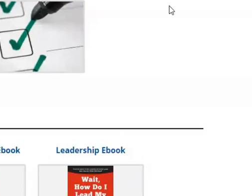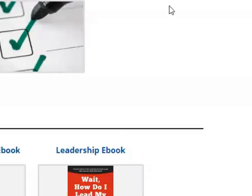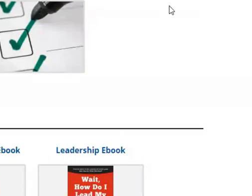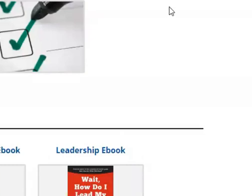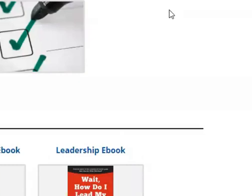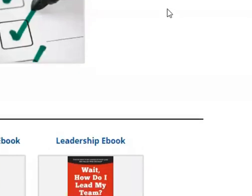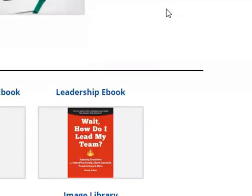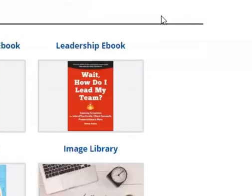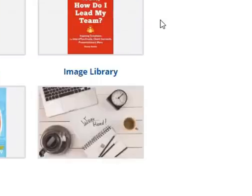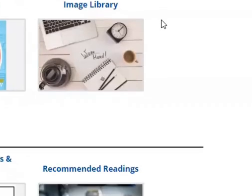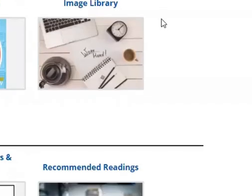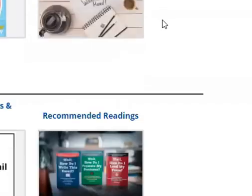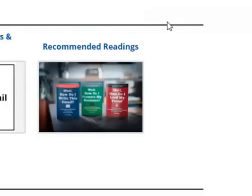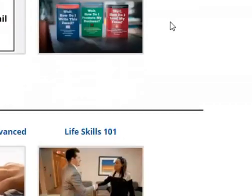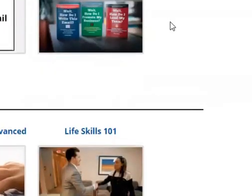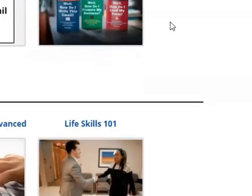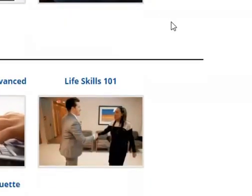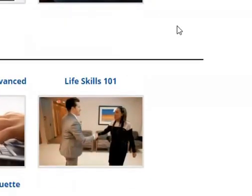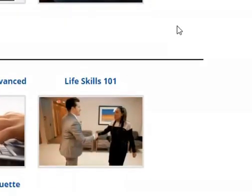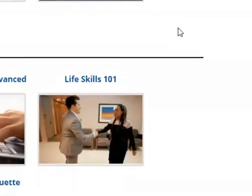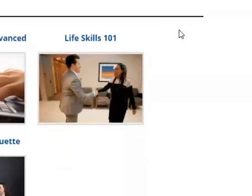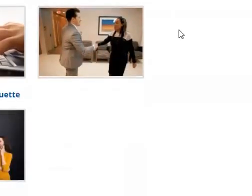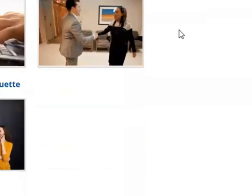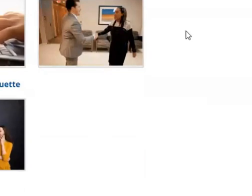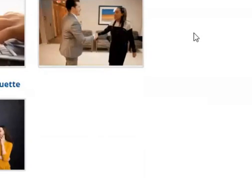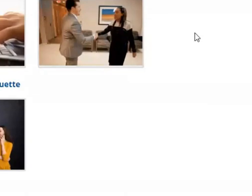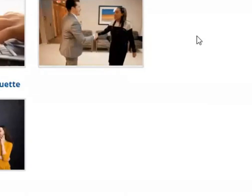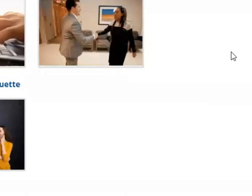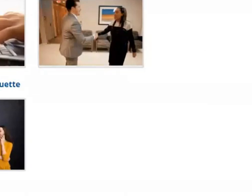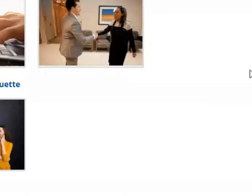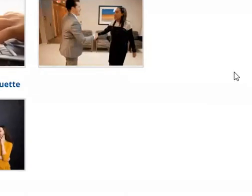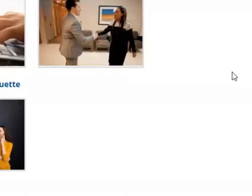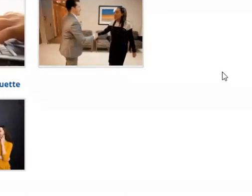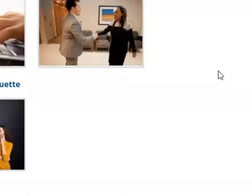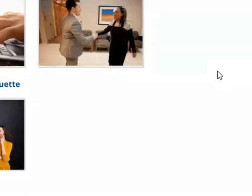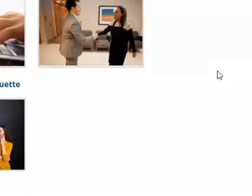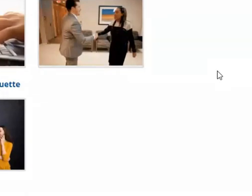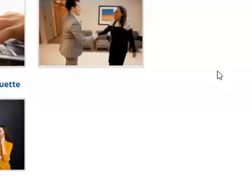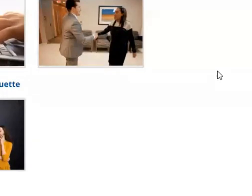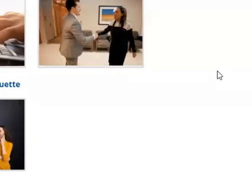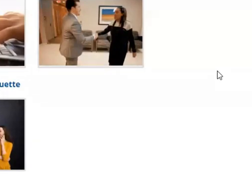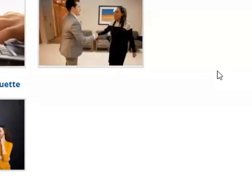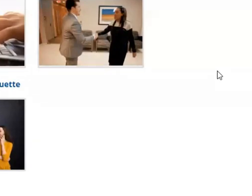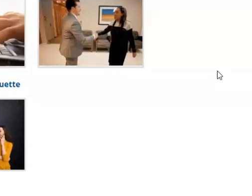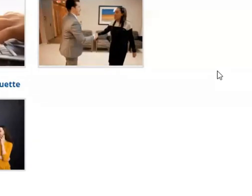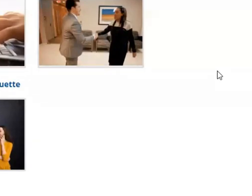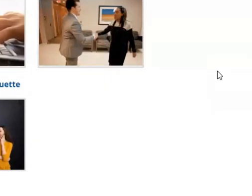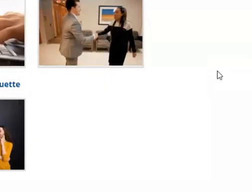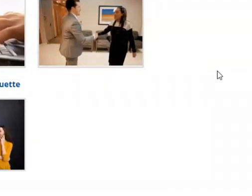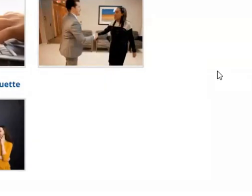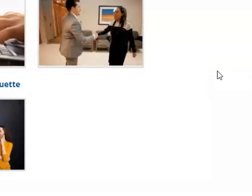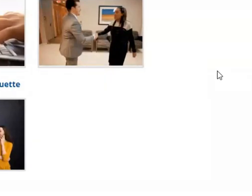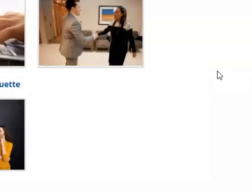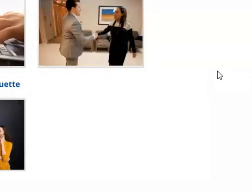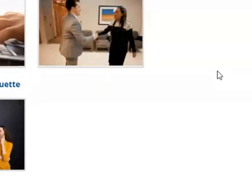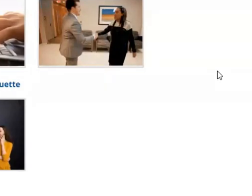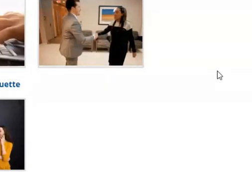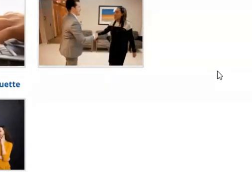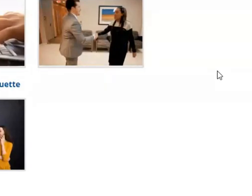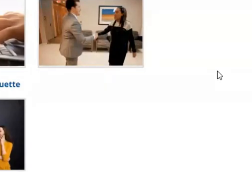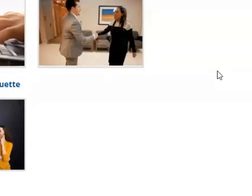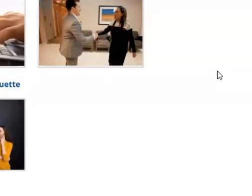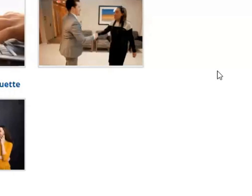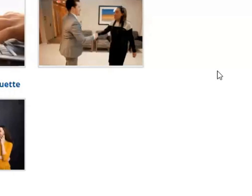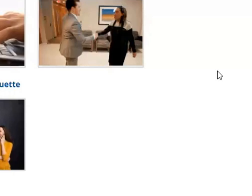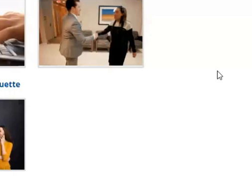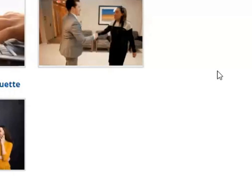your classroom? So in here, we provide exercises appropriate for middle school through college, different